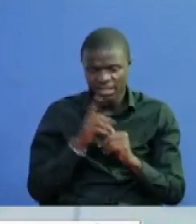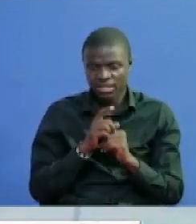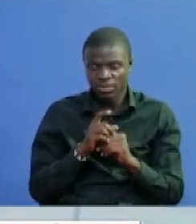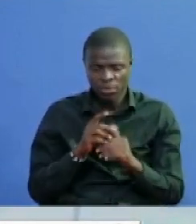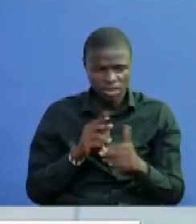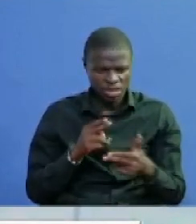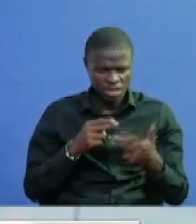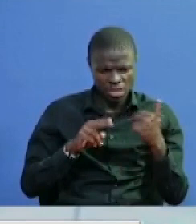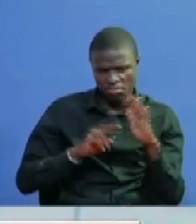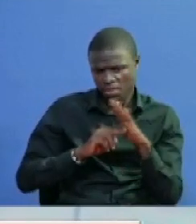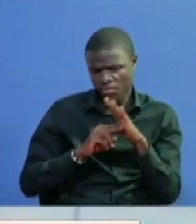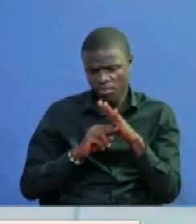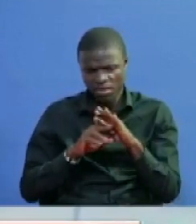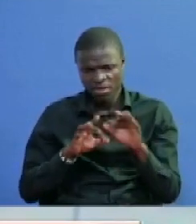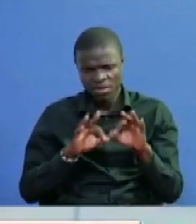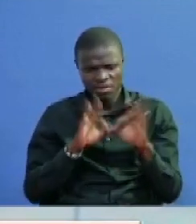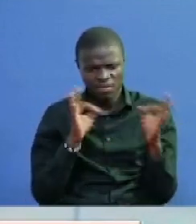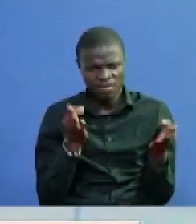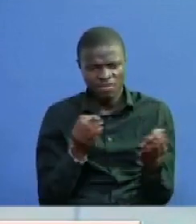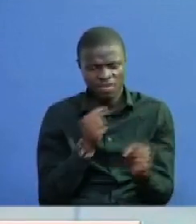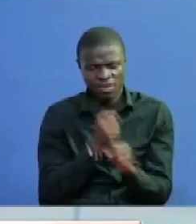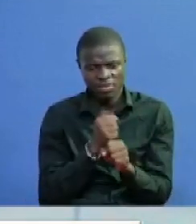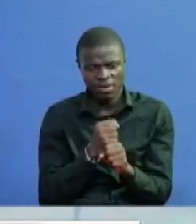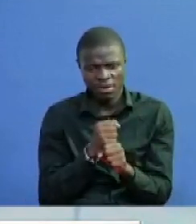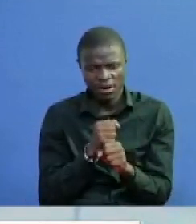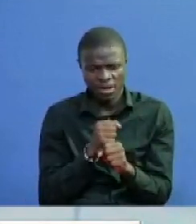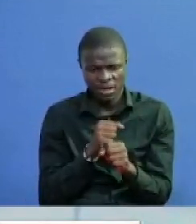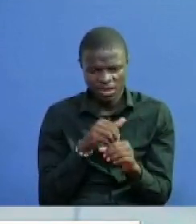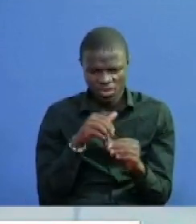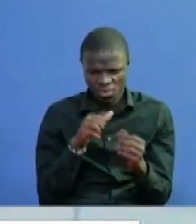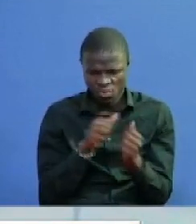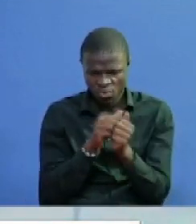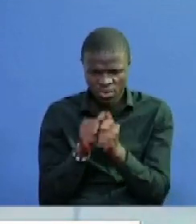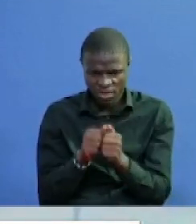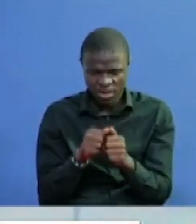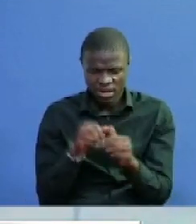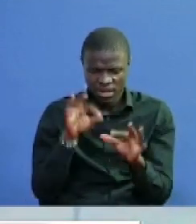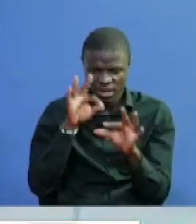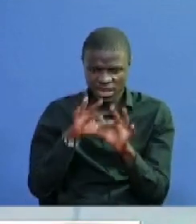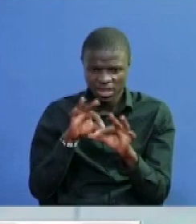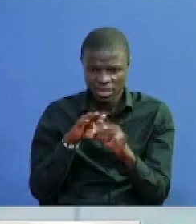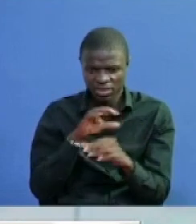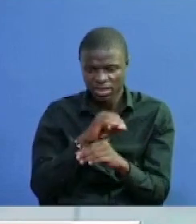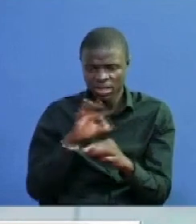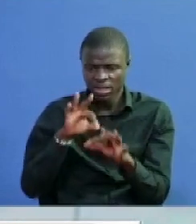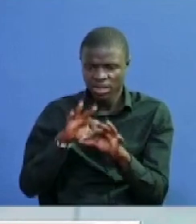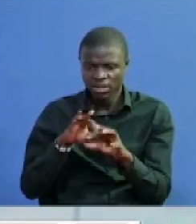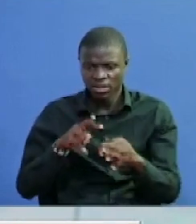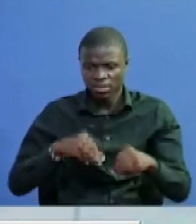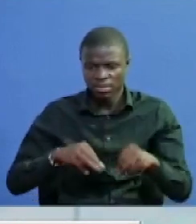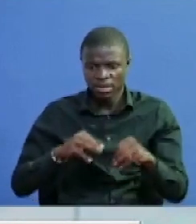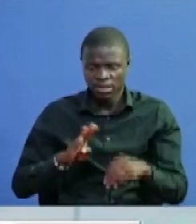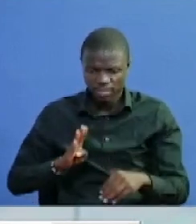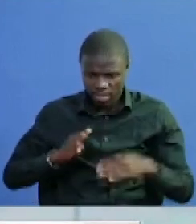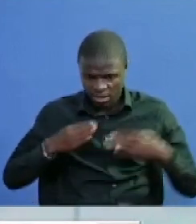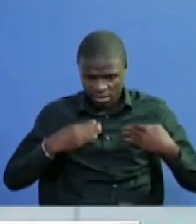with a framework, especially around the elections, and especially around the election management body that